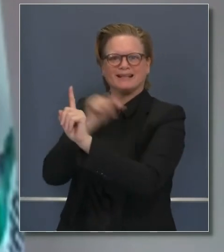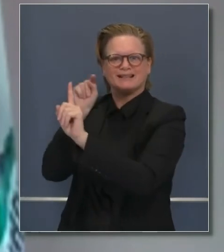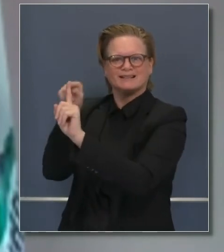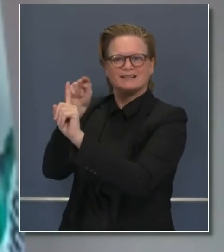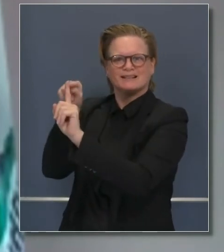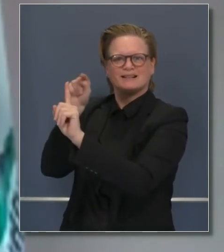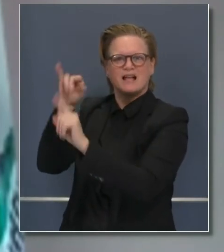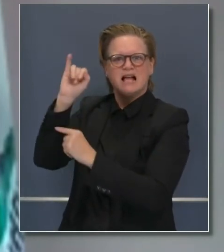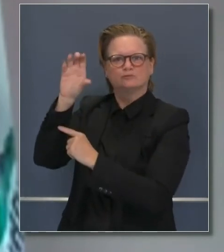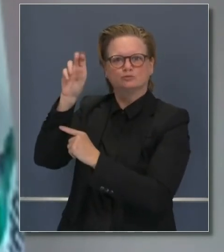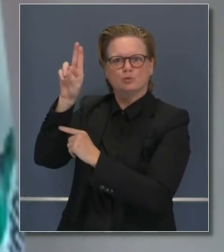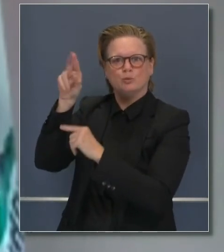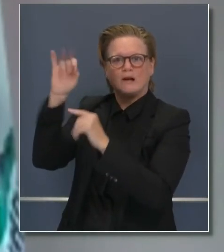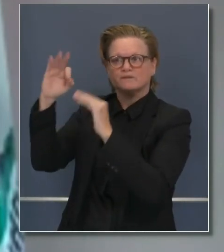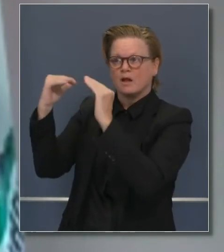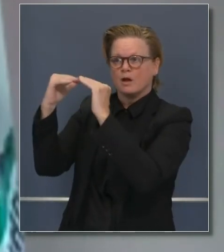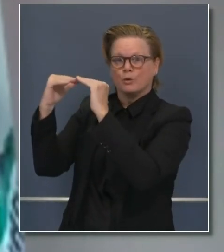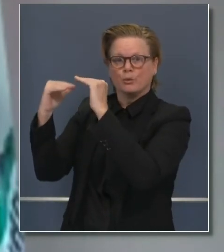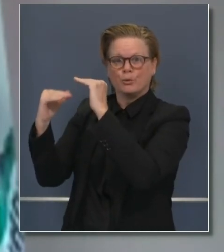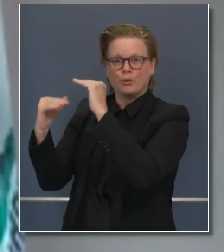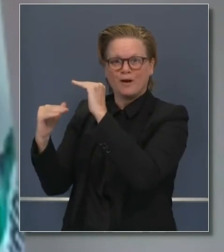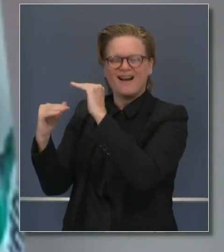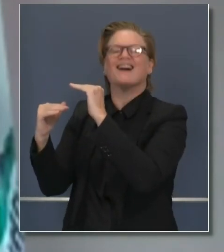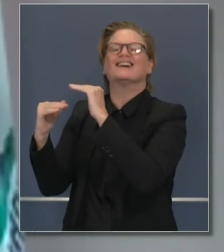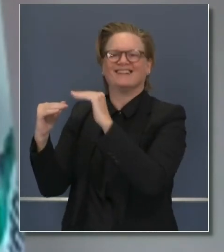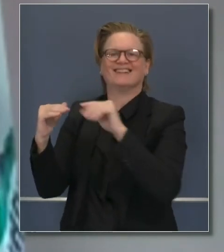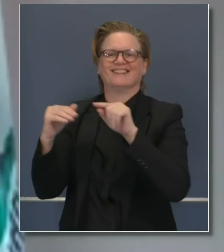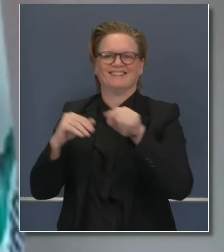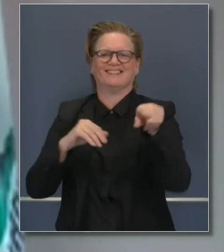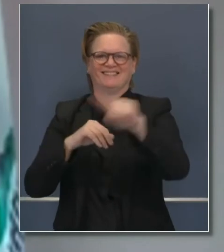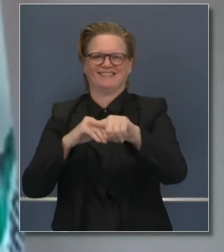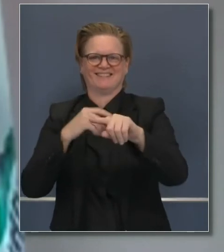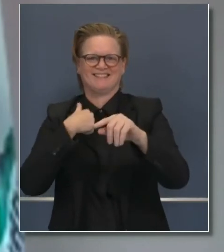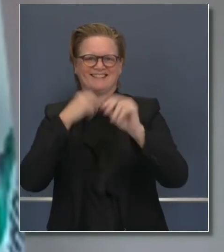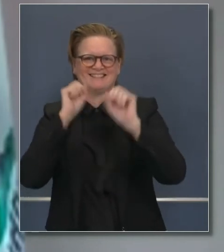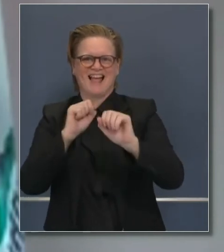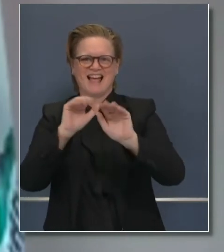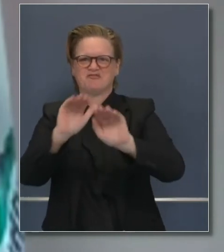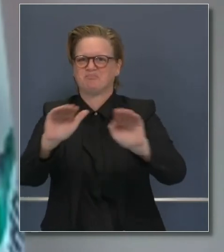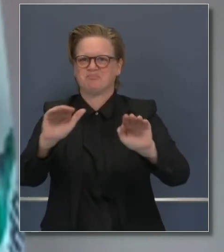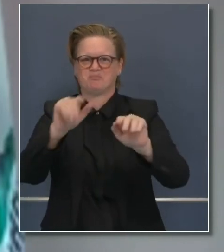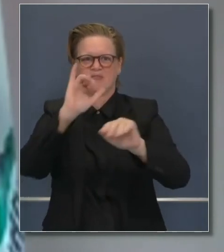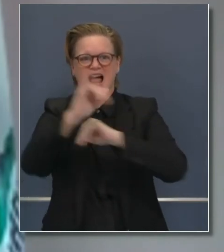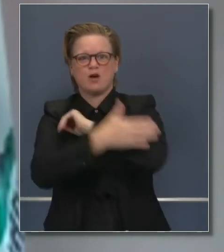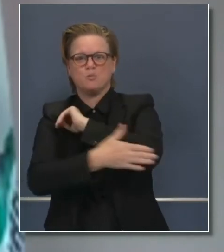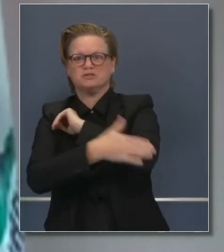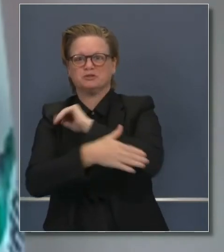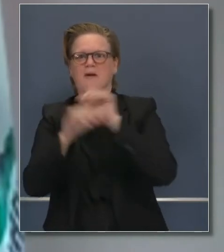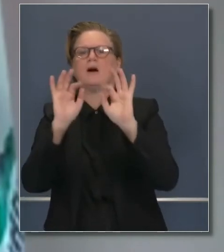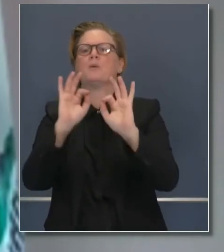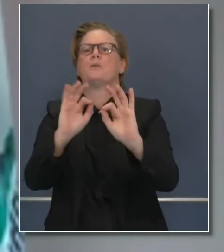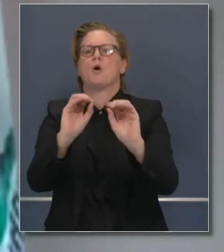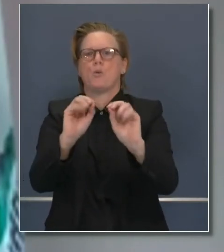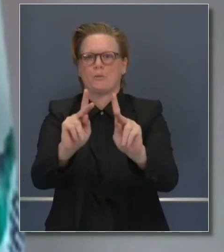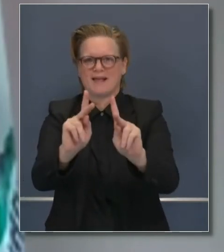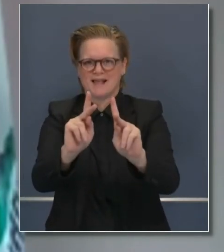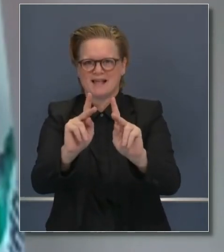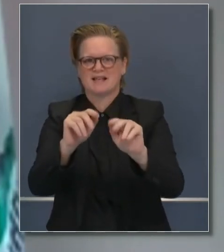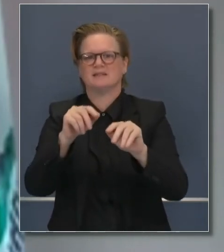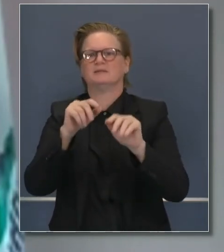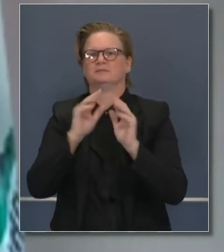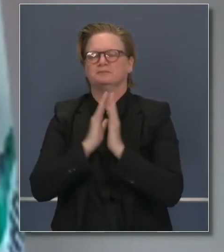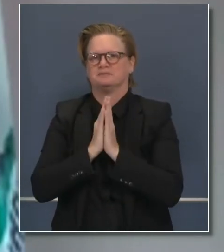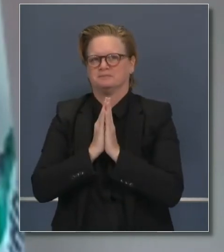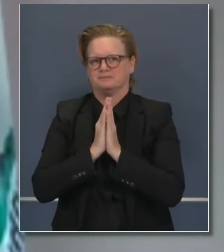county will then go back to the appropriate tier based on their independent data, individual data, not regional data, but their